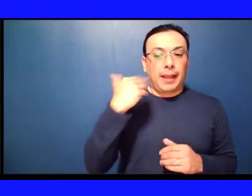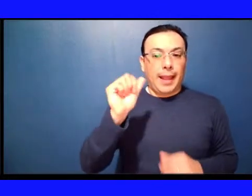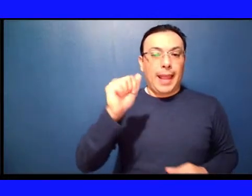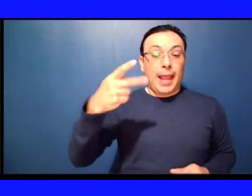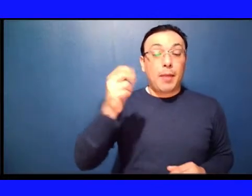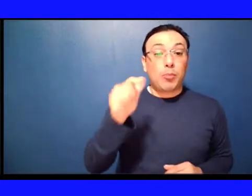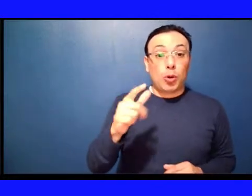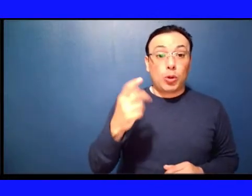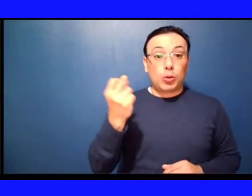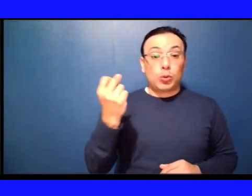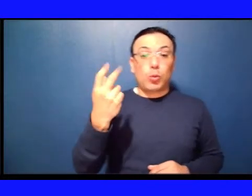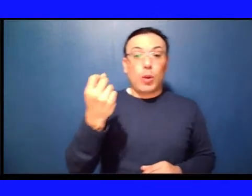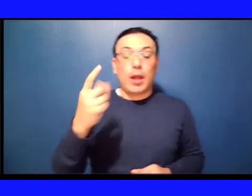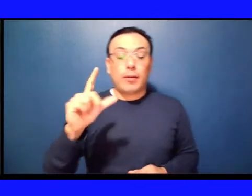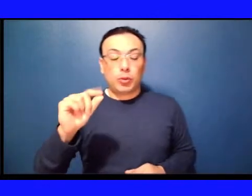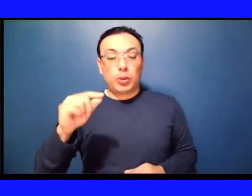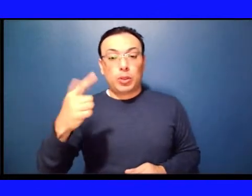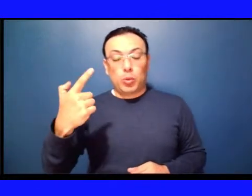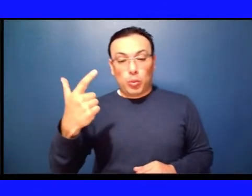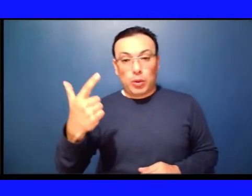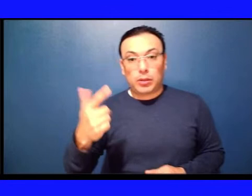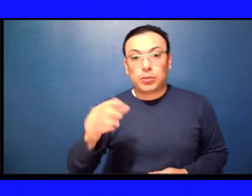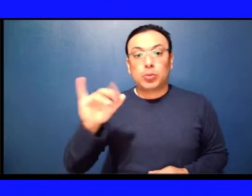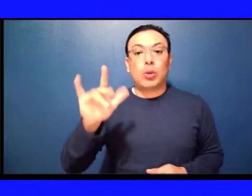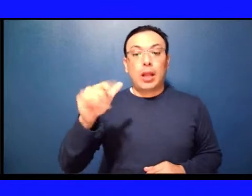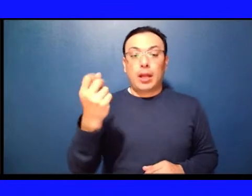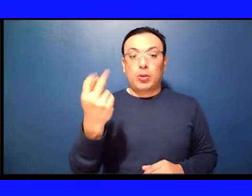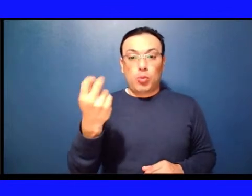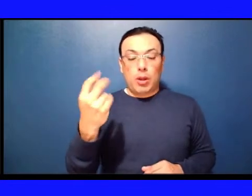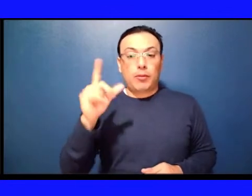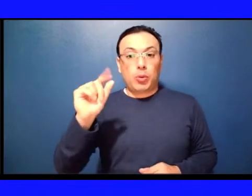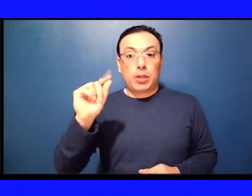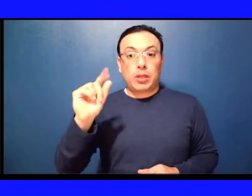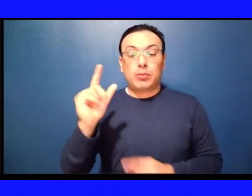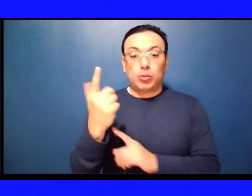Yes, here. Thank you. Frida?